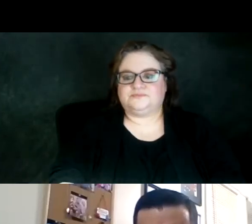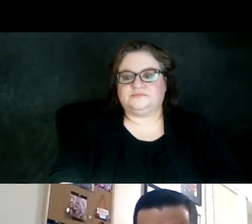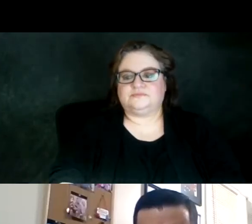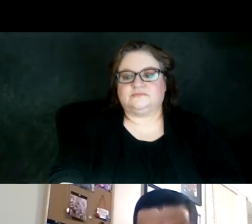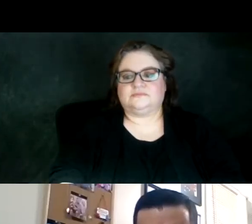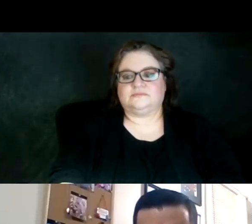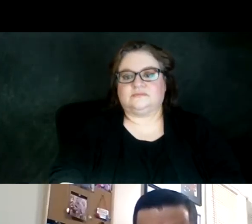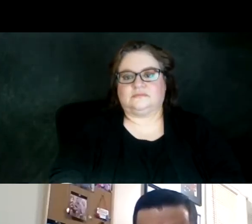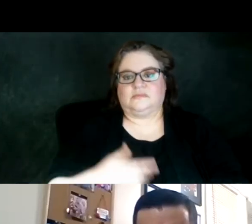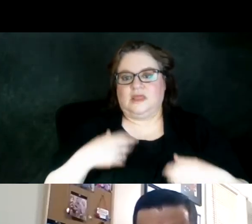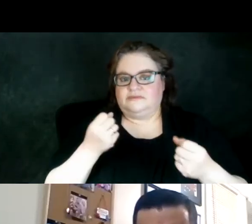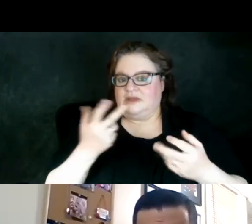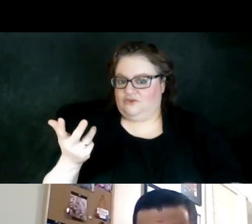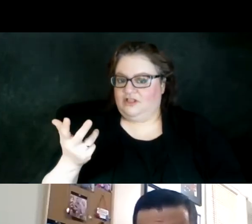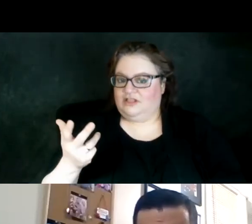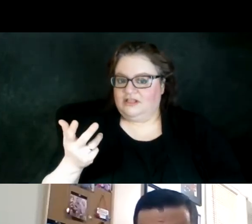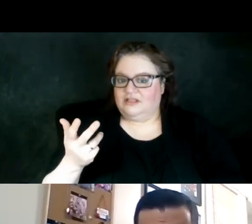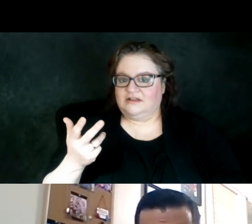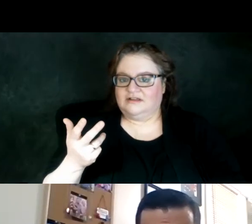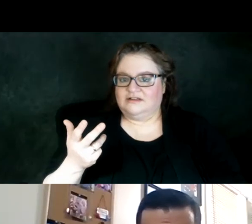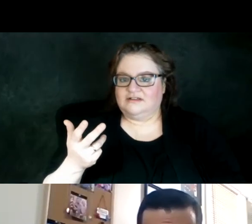We've got several.